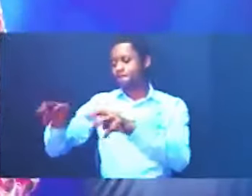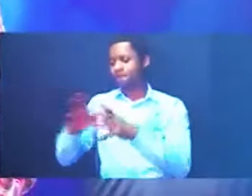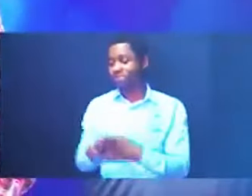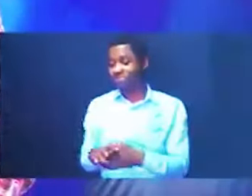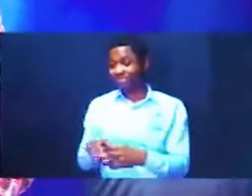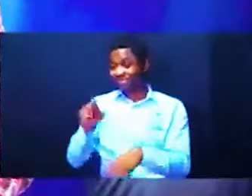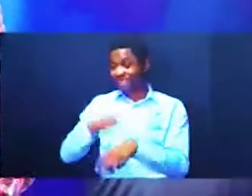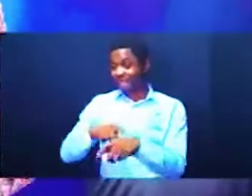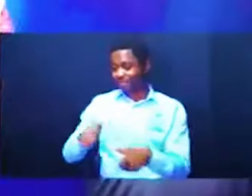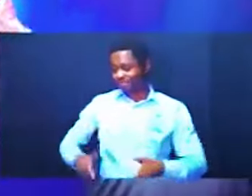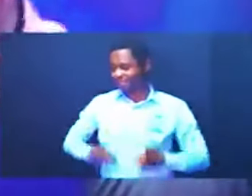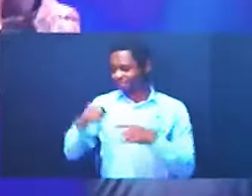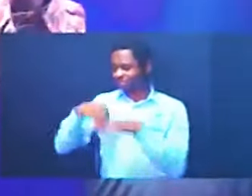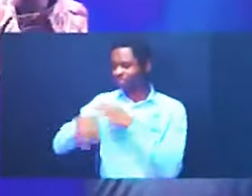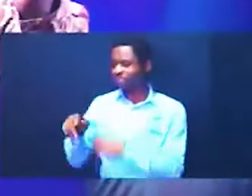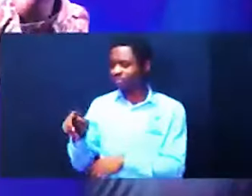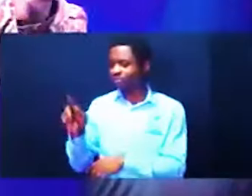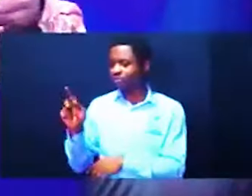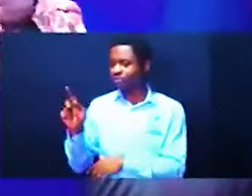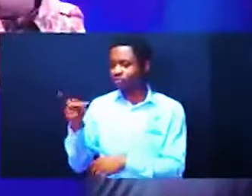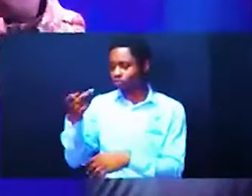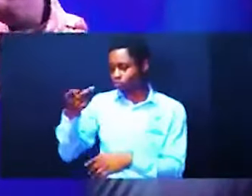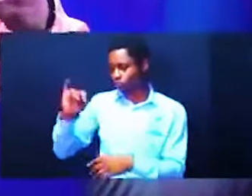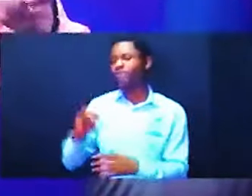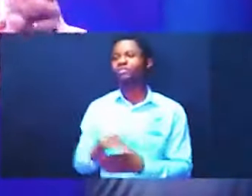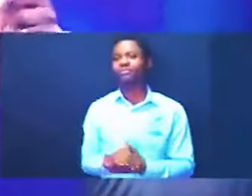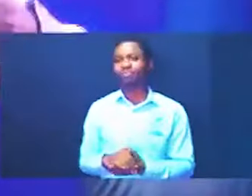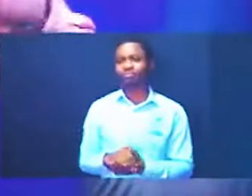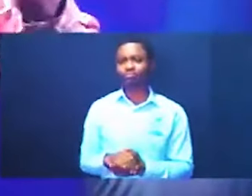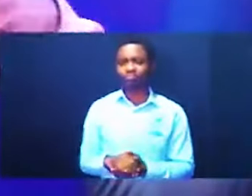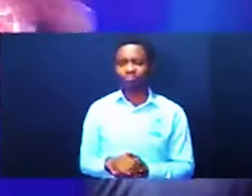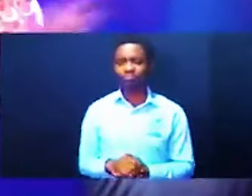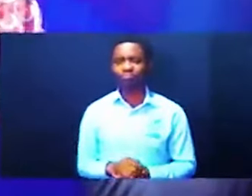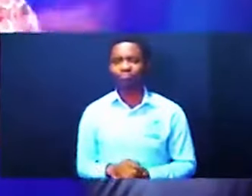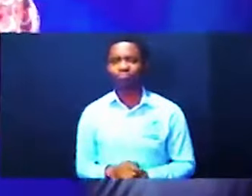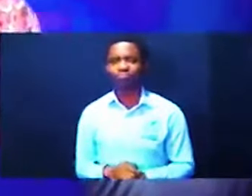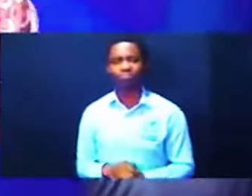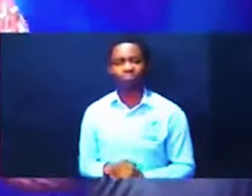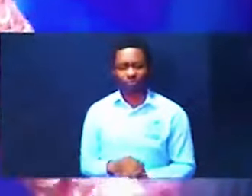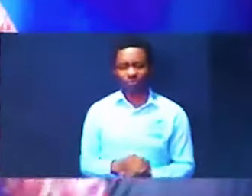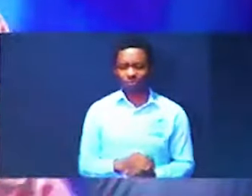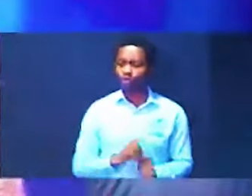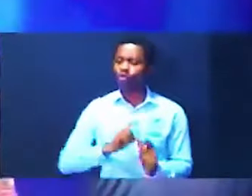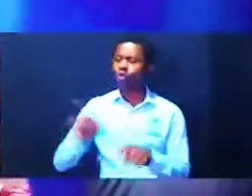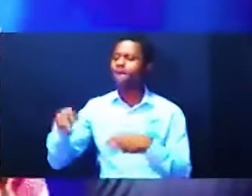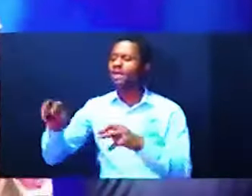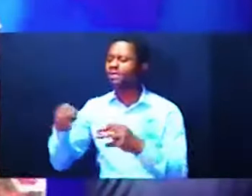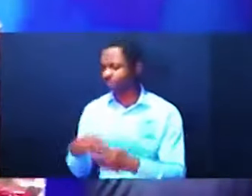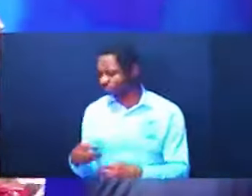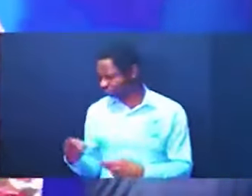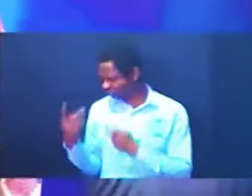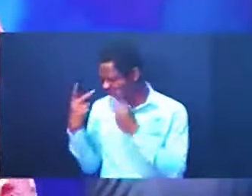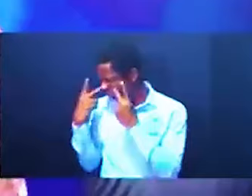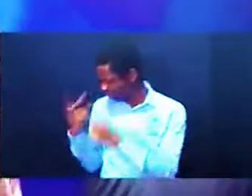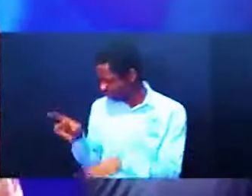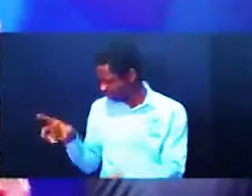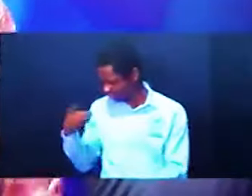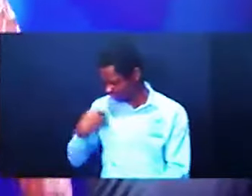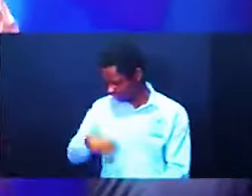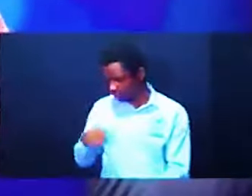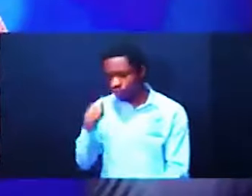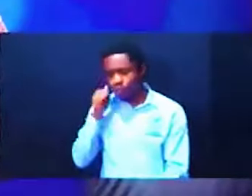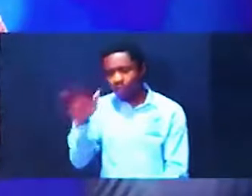Kumasi. Then I saw this thickness. Her mood was just so different. Very bad,